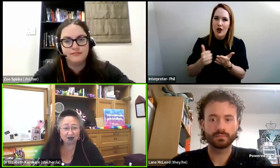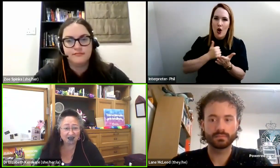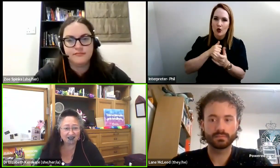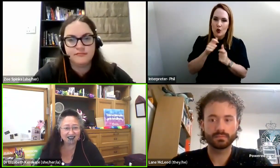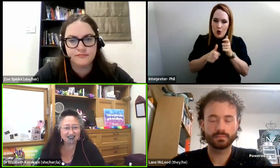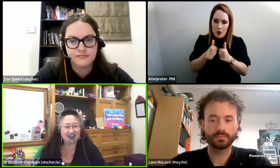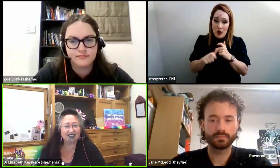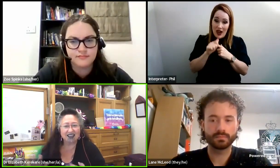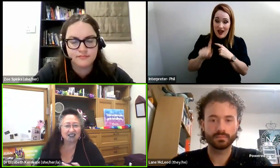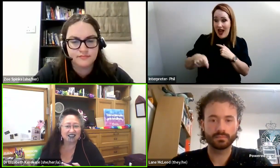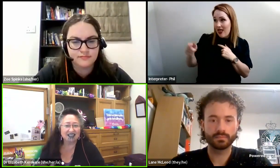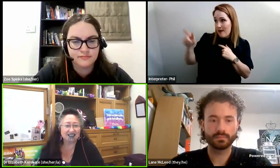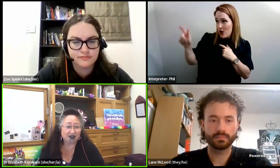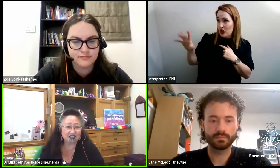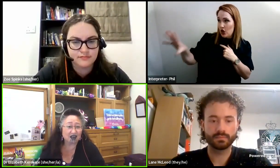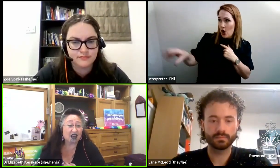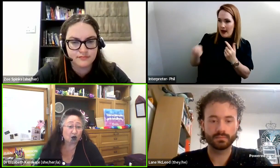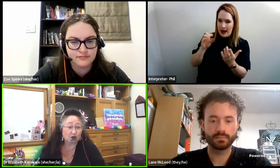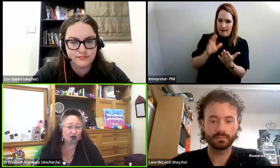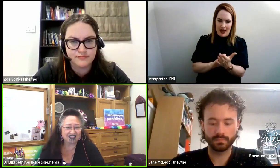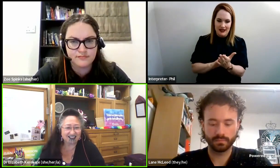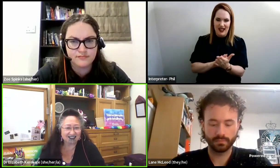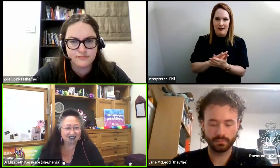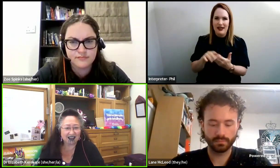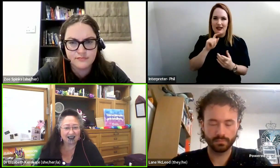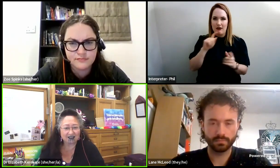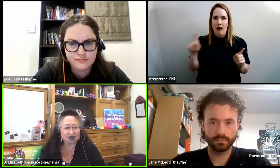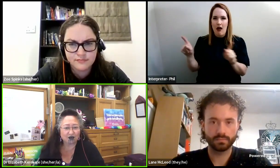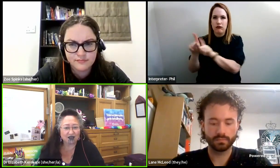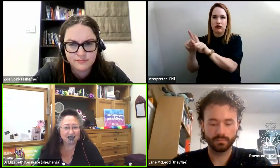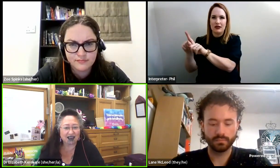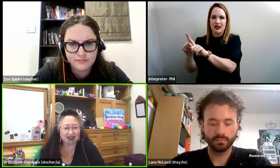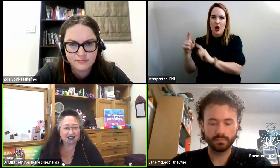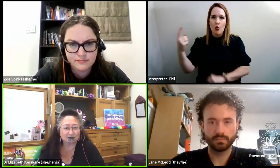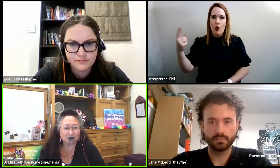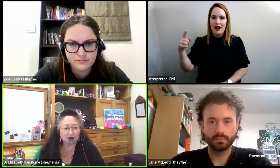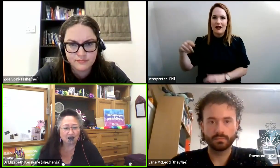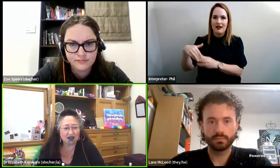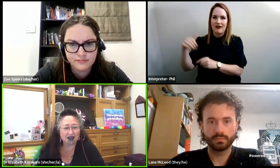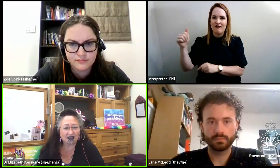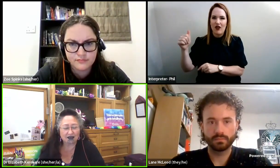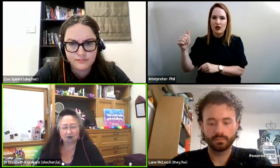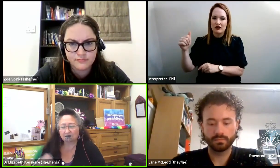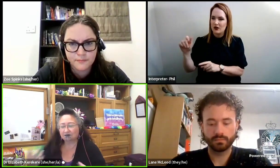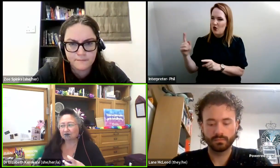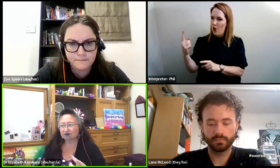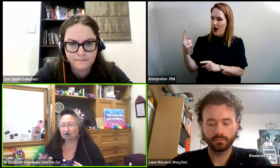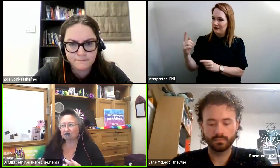pasted someone else's, that just gets counted along with theirs and you don't get a simple,